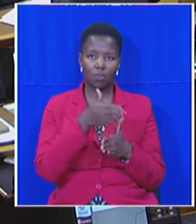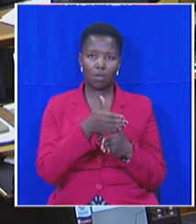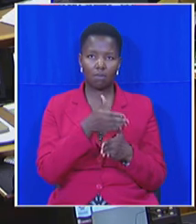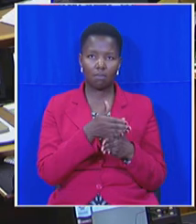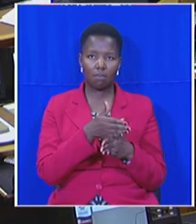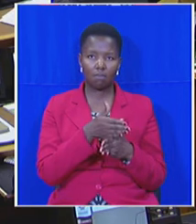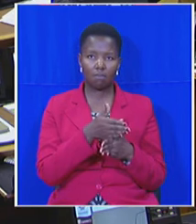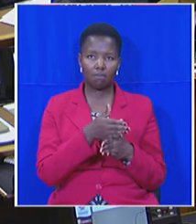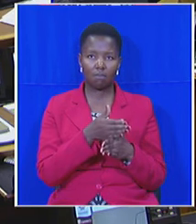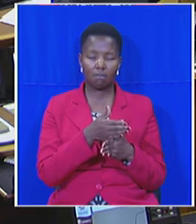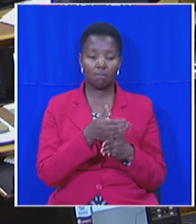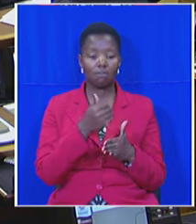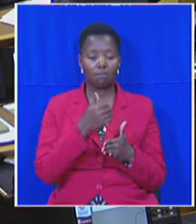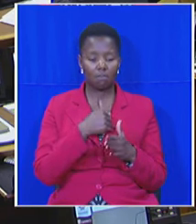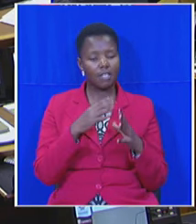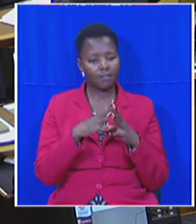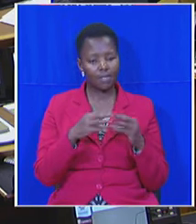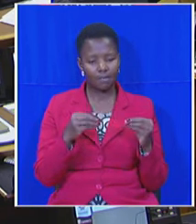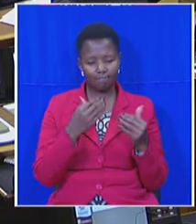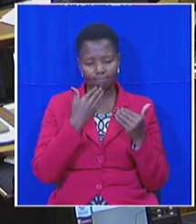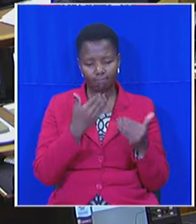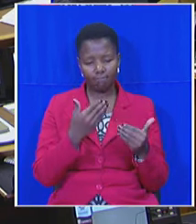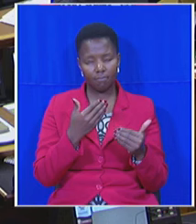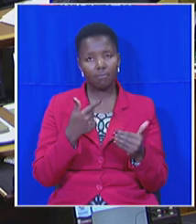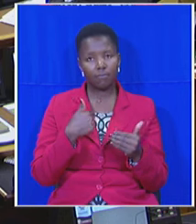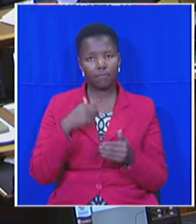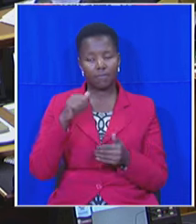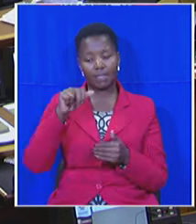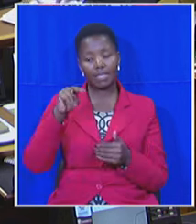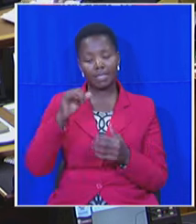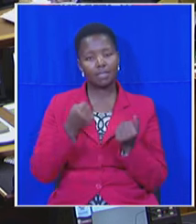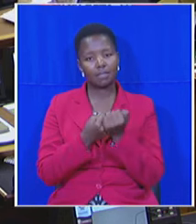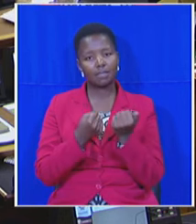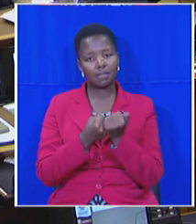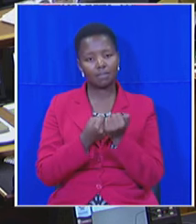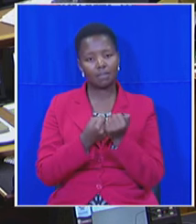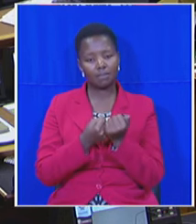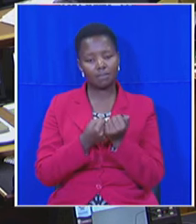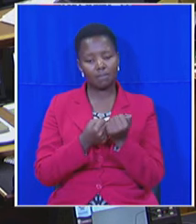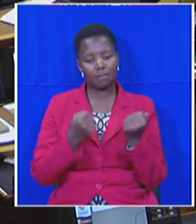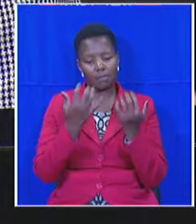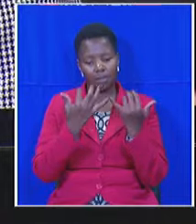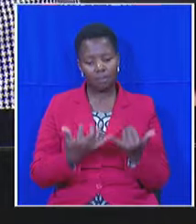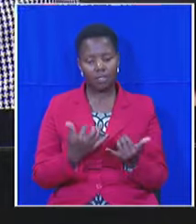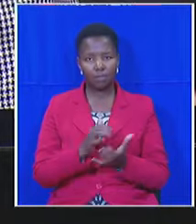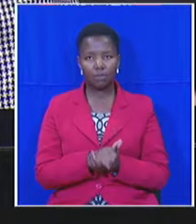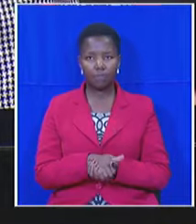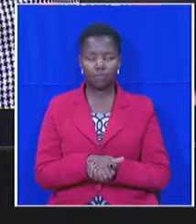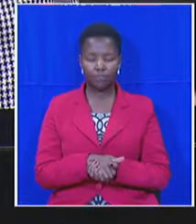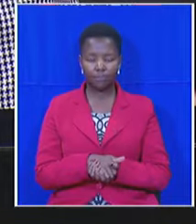much. Your time has now expired. Thank you. ANC supports this budget vote. Thank you very